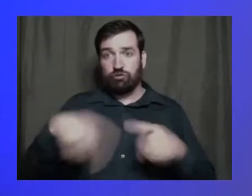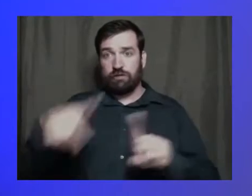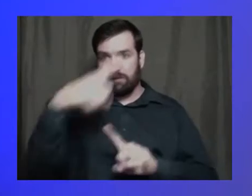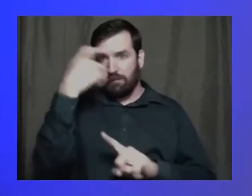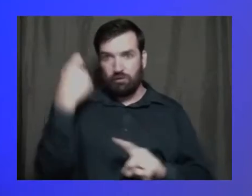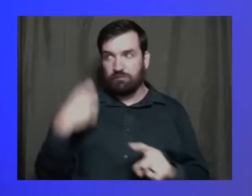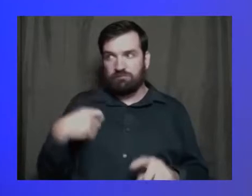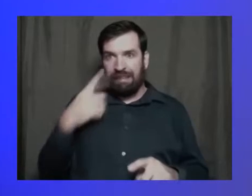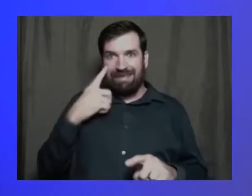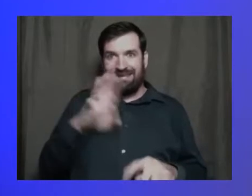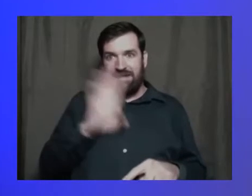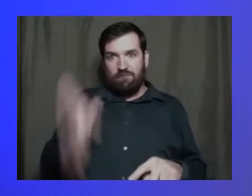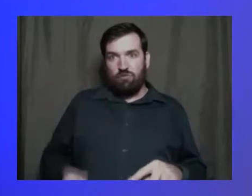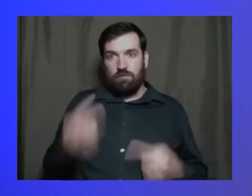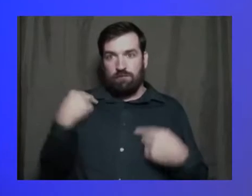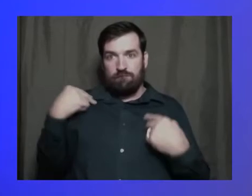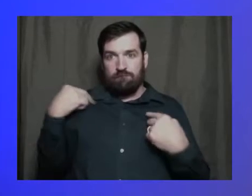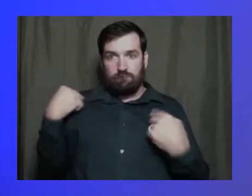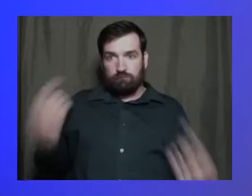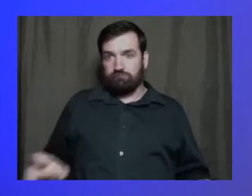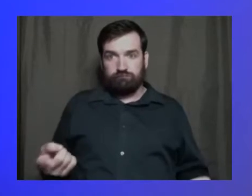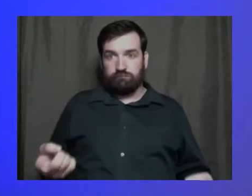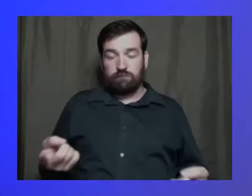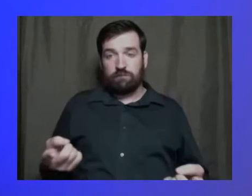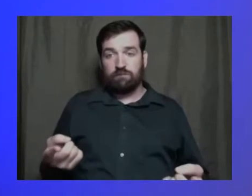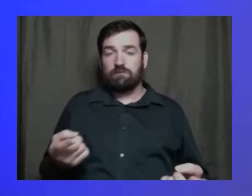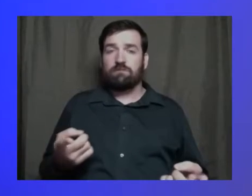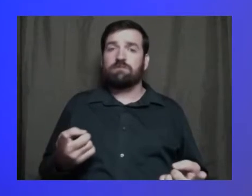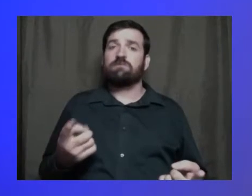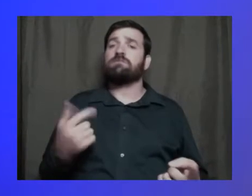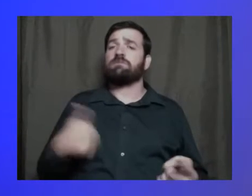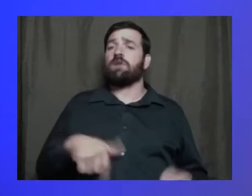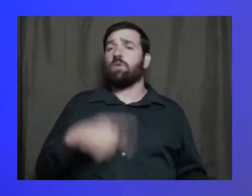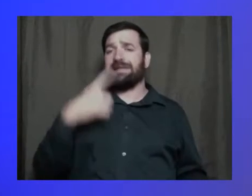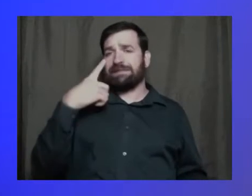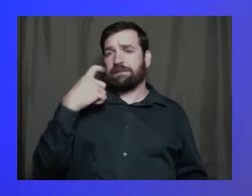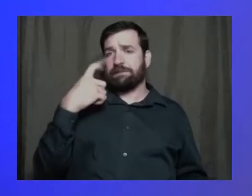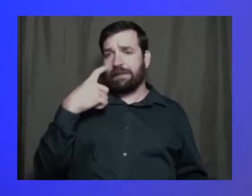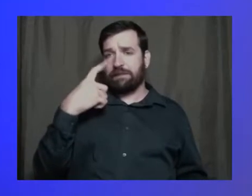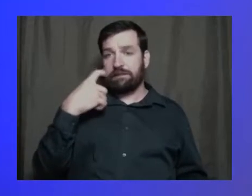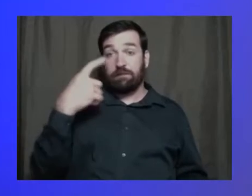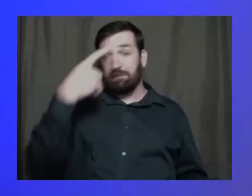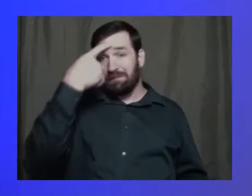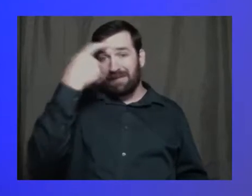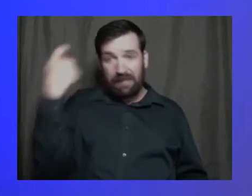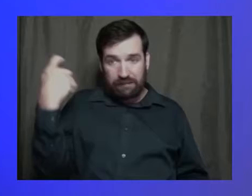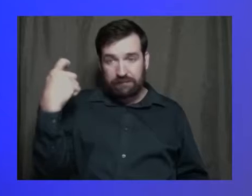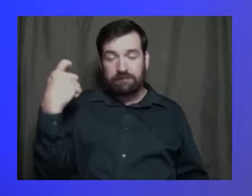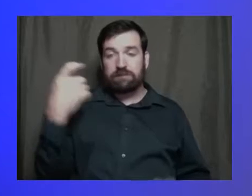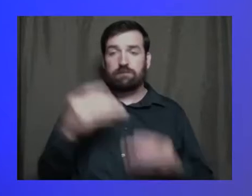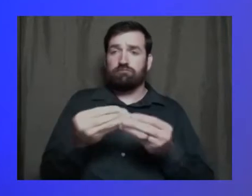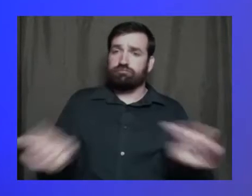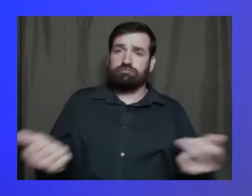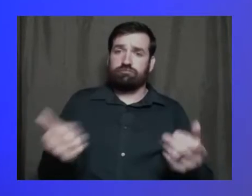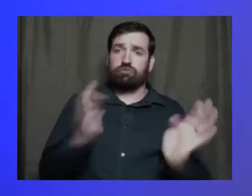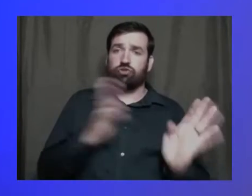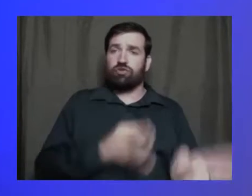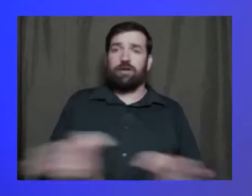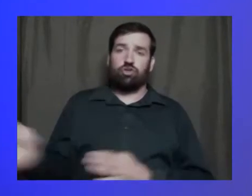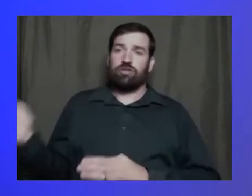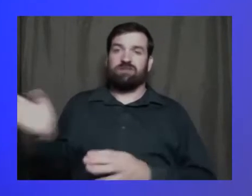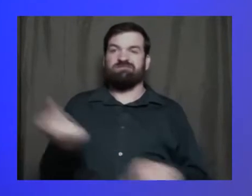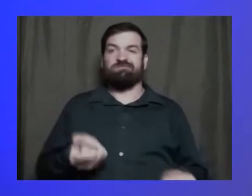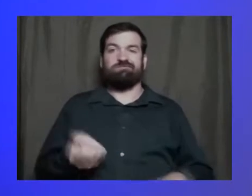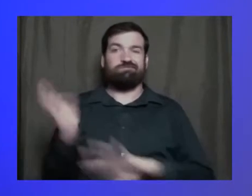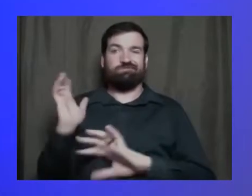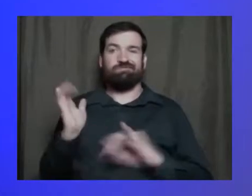before. And this is, we suspect that this is because these mitigation strategies have really gone by the wayside,